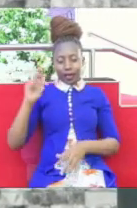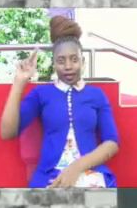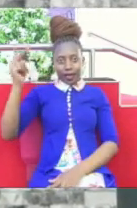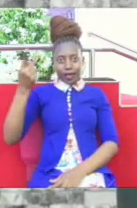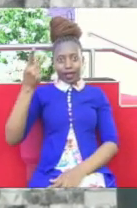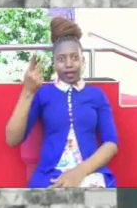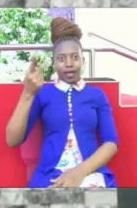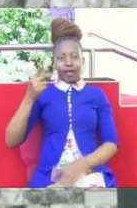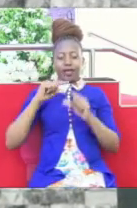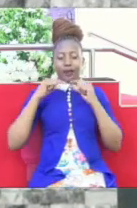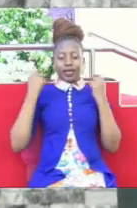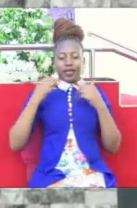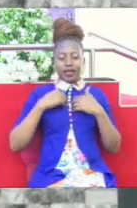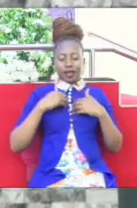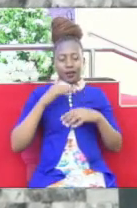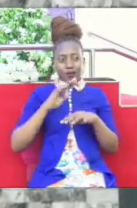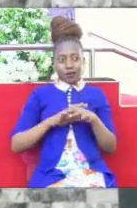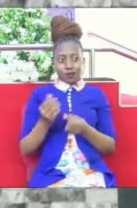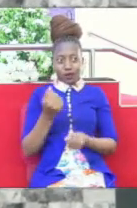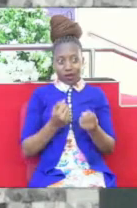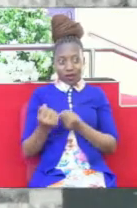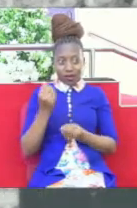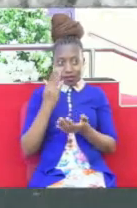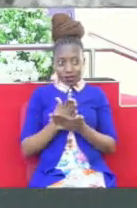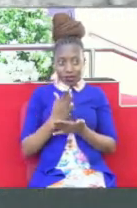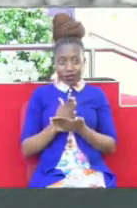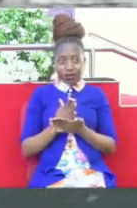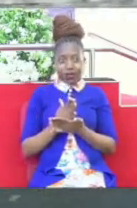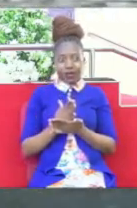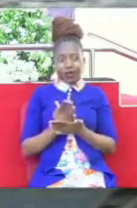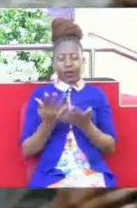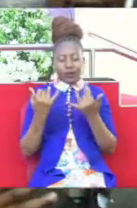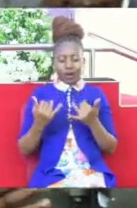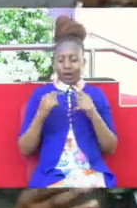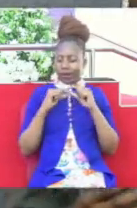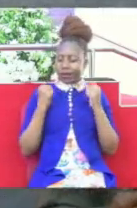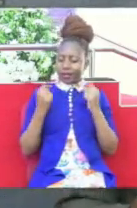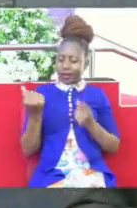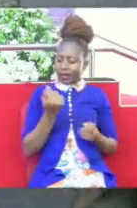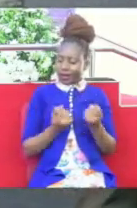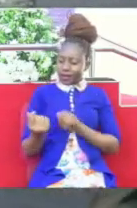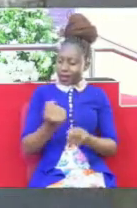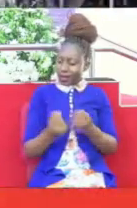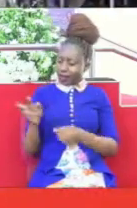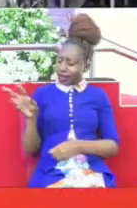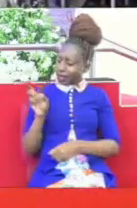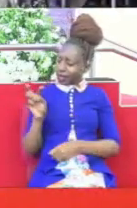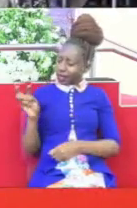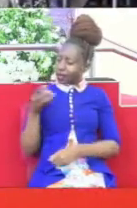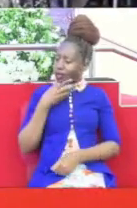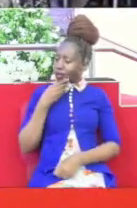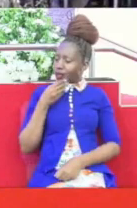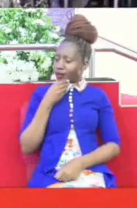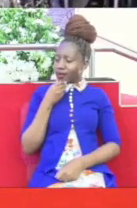lazima mchungaji awe amekaa vizuri. So he drives over and looks out of his window down. Anaendesha anafika pale anatazama